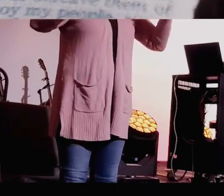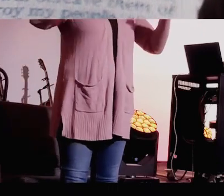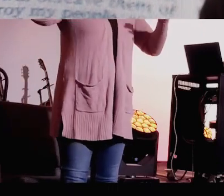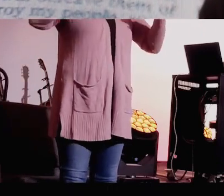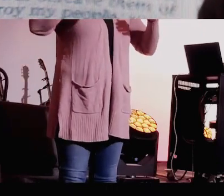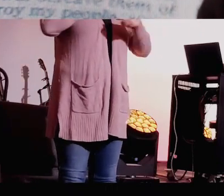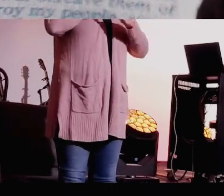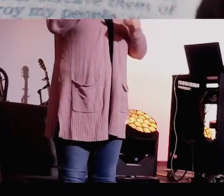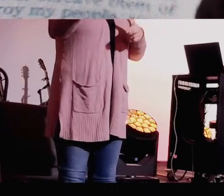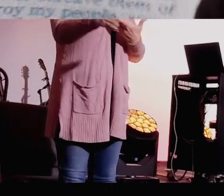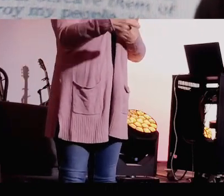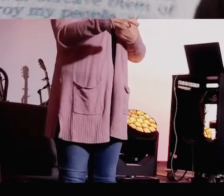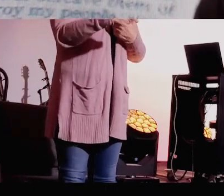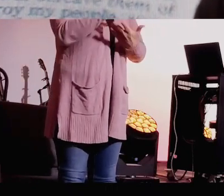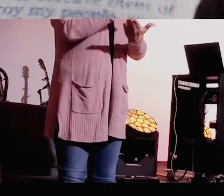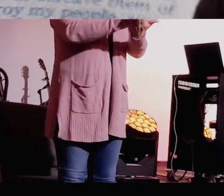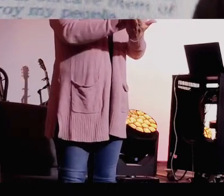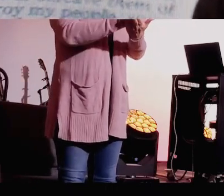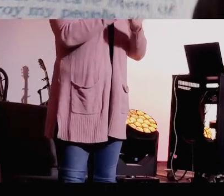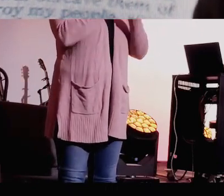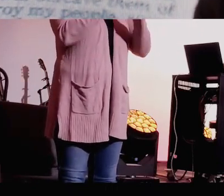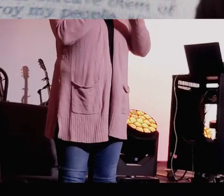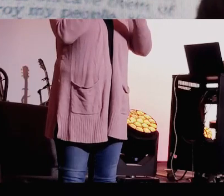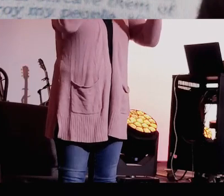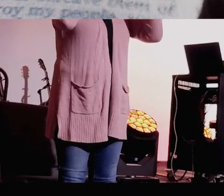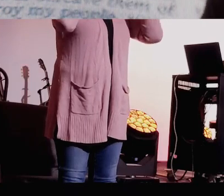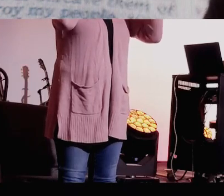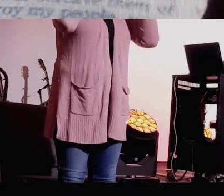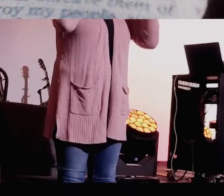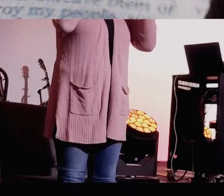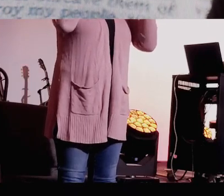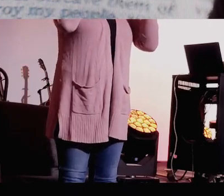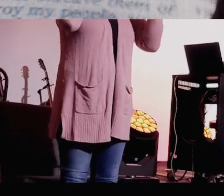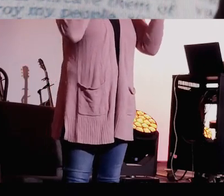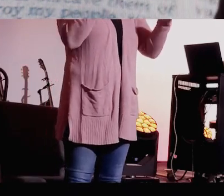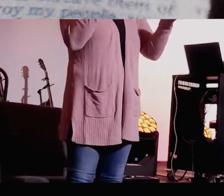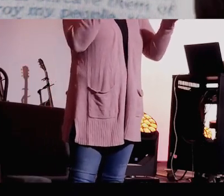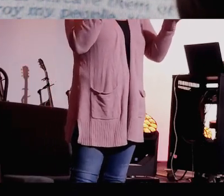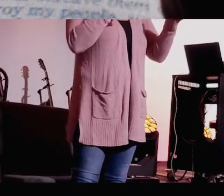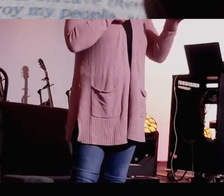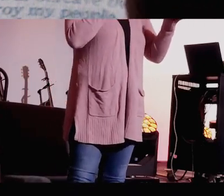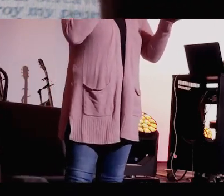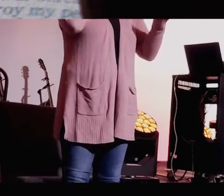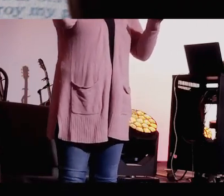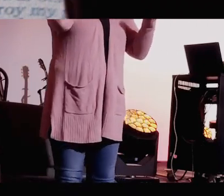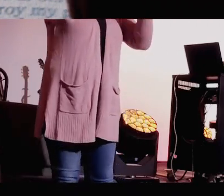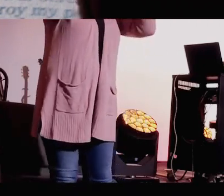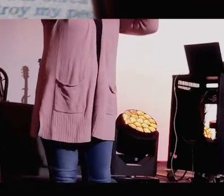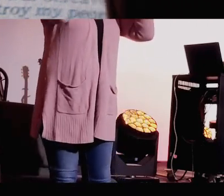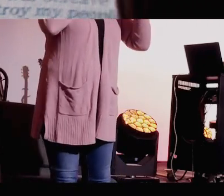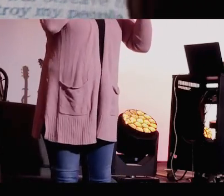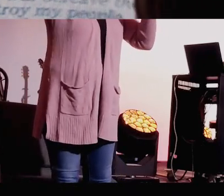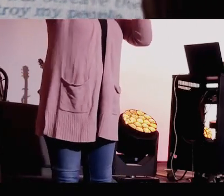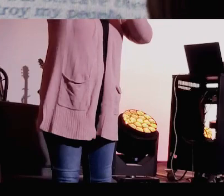in this room today that they continue to listen to and they continue to agree with, I just hear the Father saying, I am taking